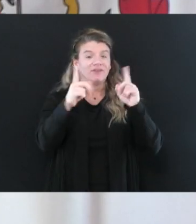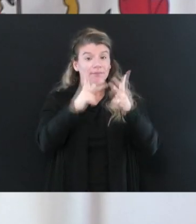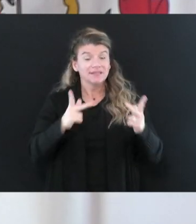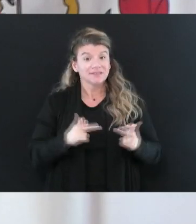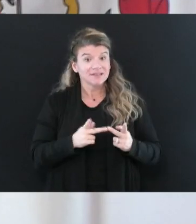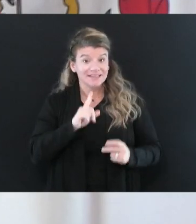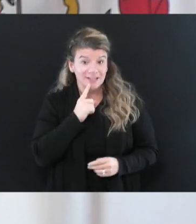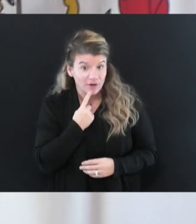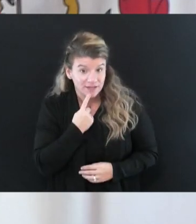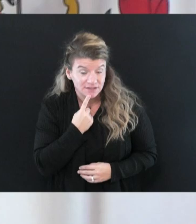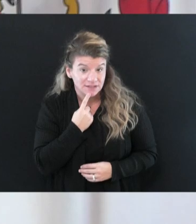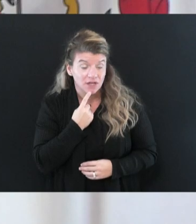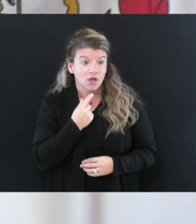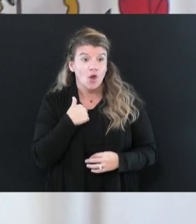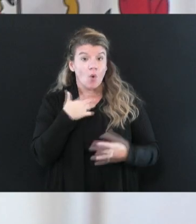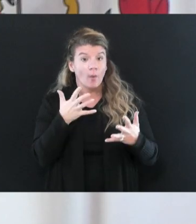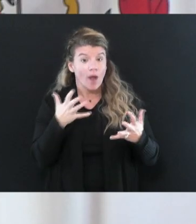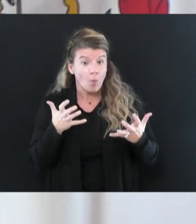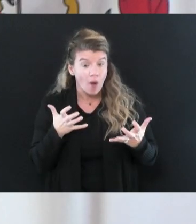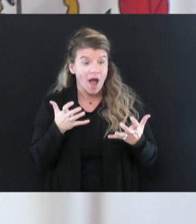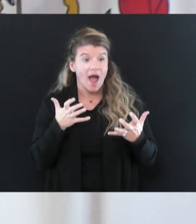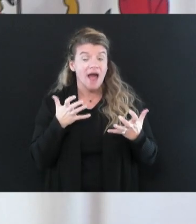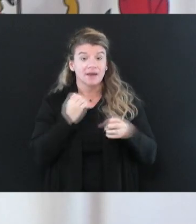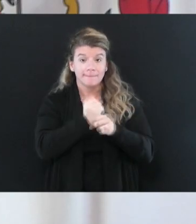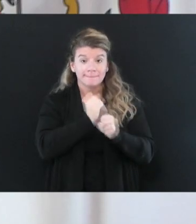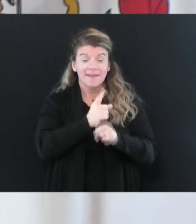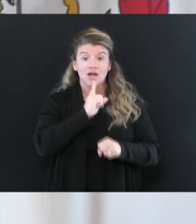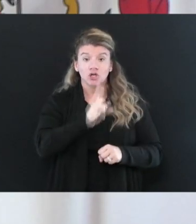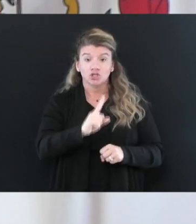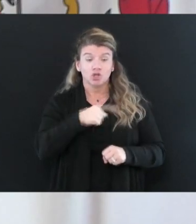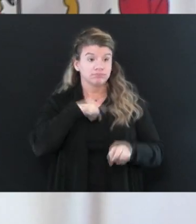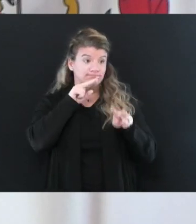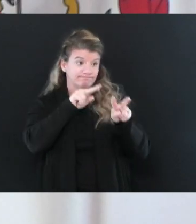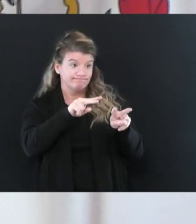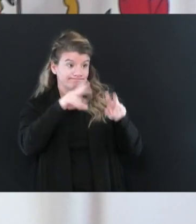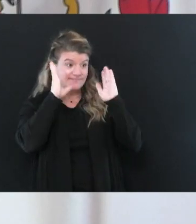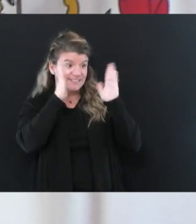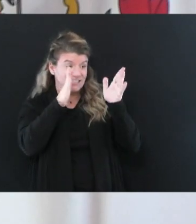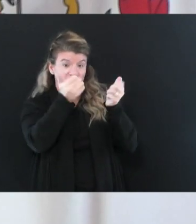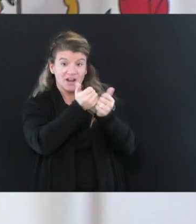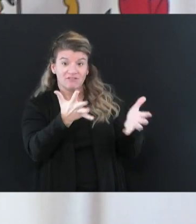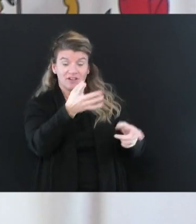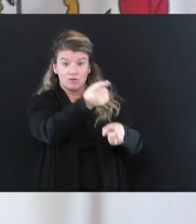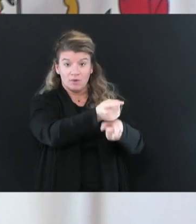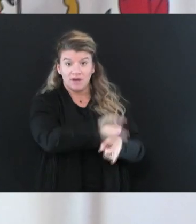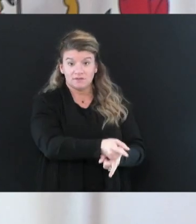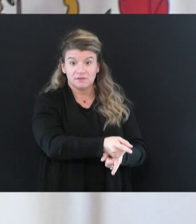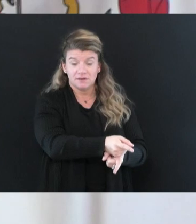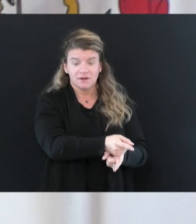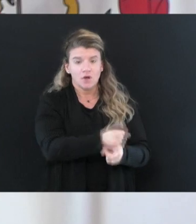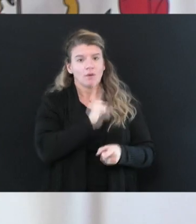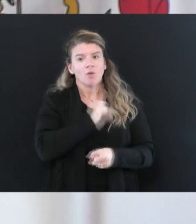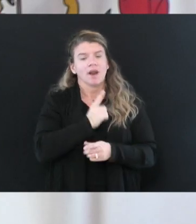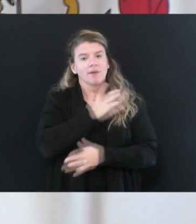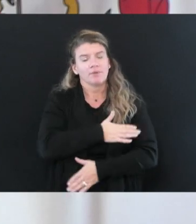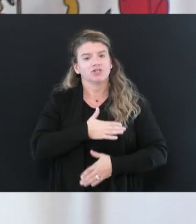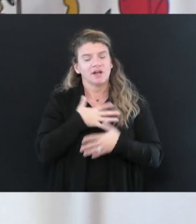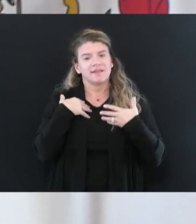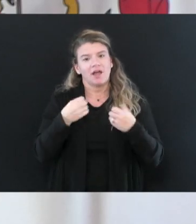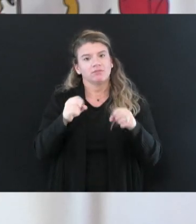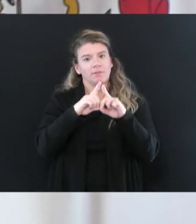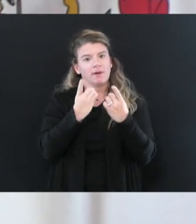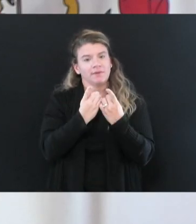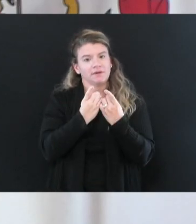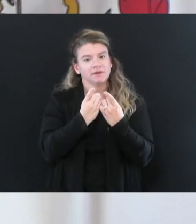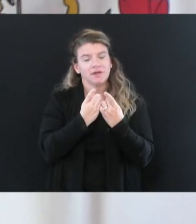serious. We absolutely want to give it every bit of our attention and everything, and we appreciate the health department and everything.